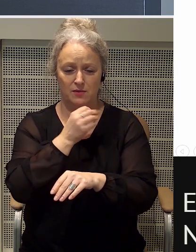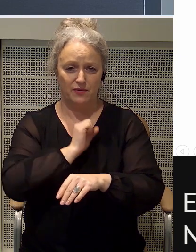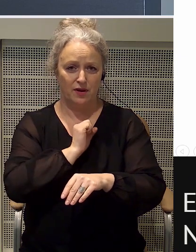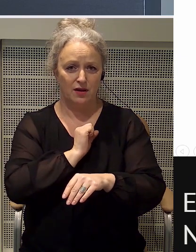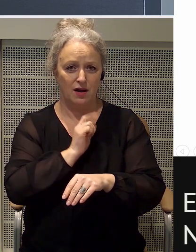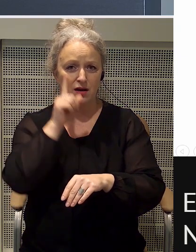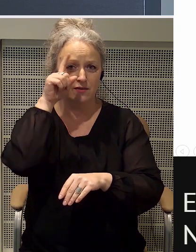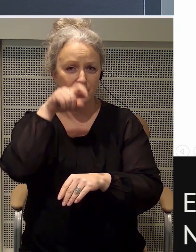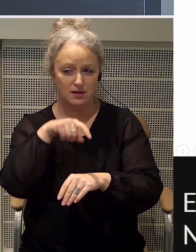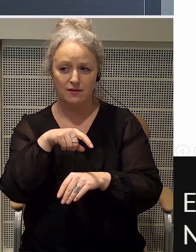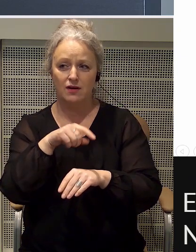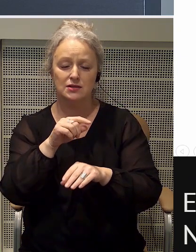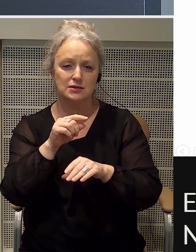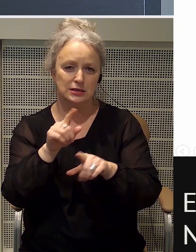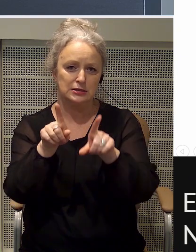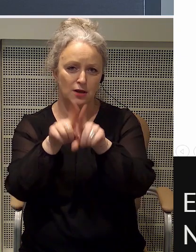very rare case